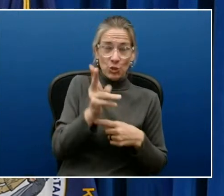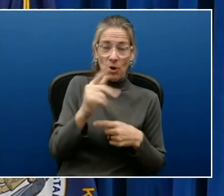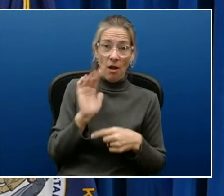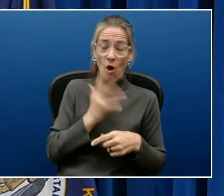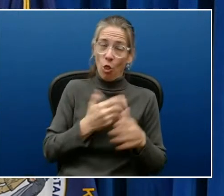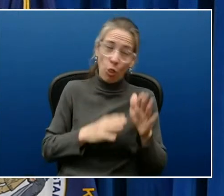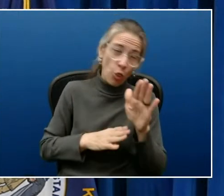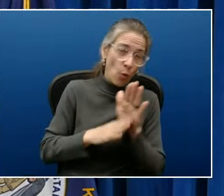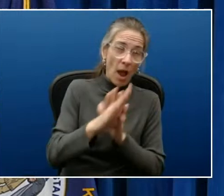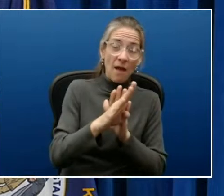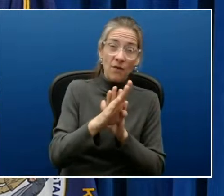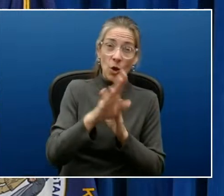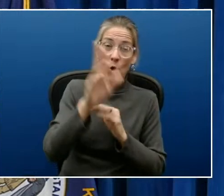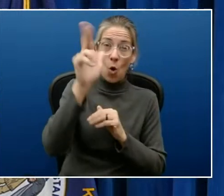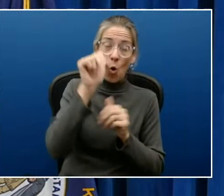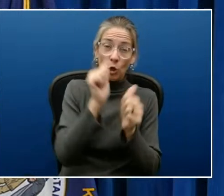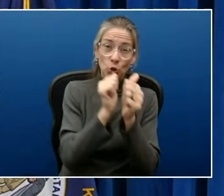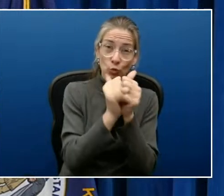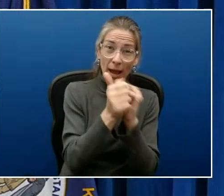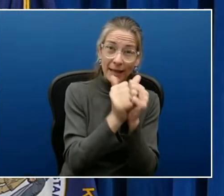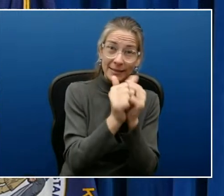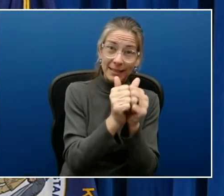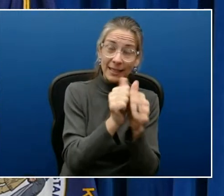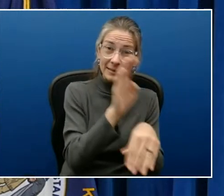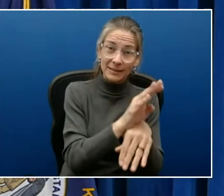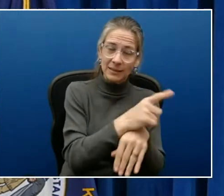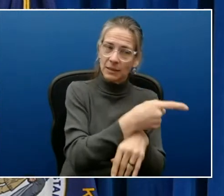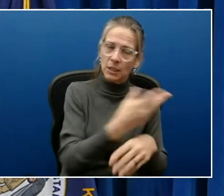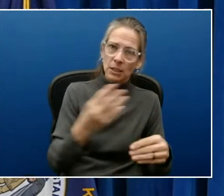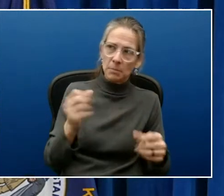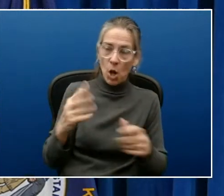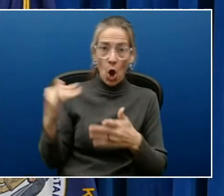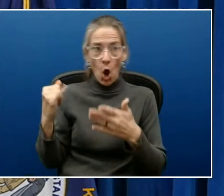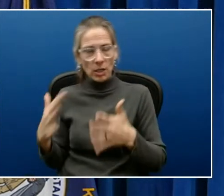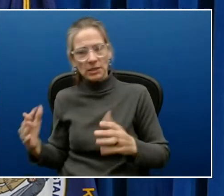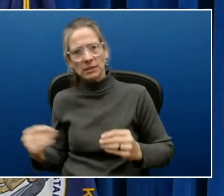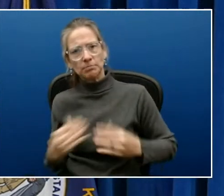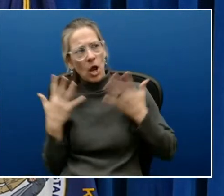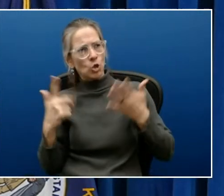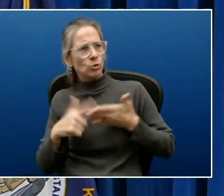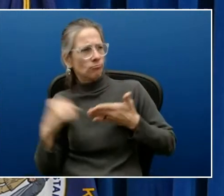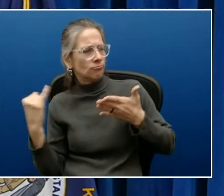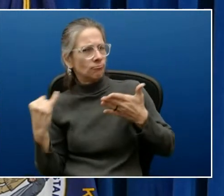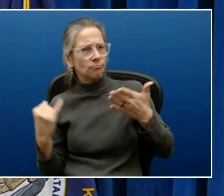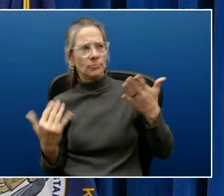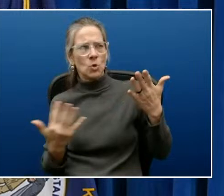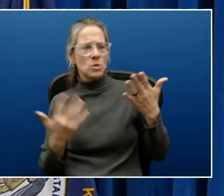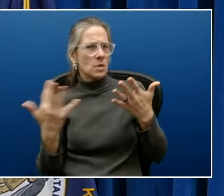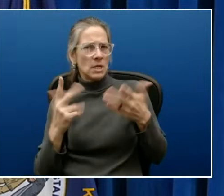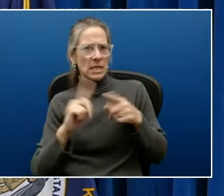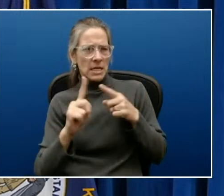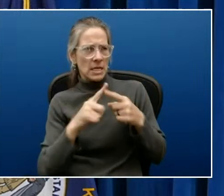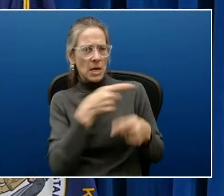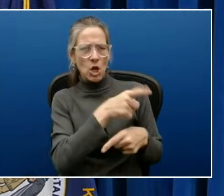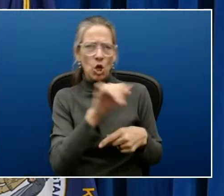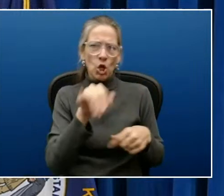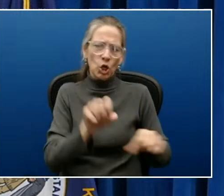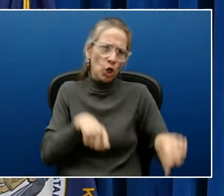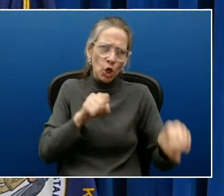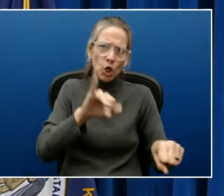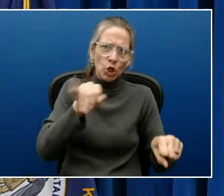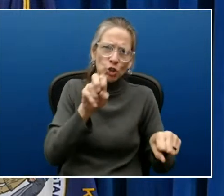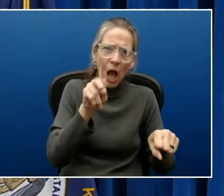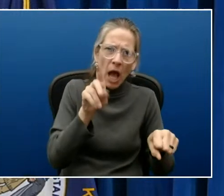industry has been a source of inspiration for artists. Whether it's the dedication of the jockeys, the power of the thoroughbreds, or